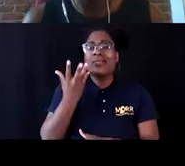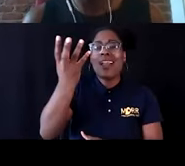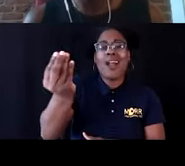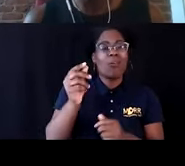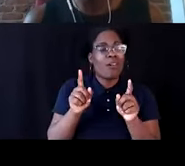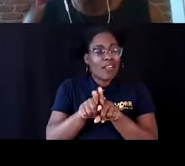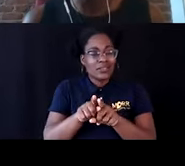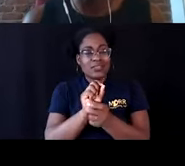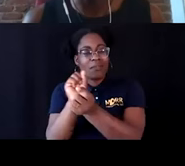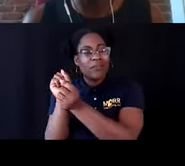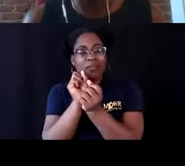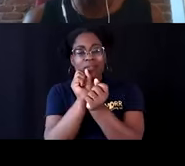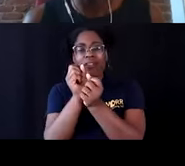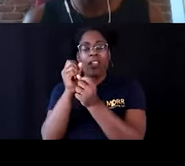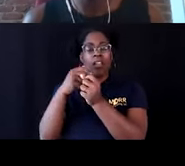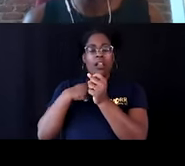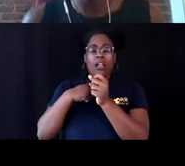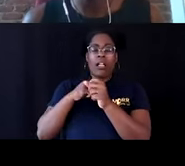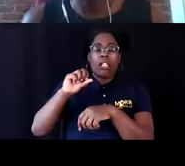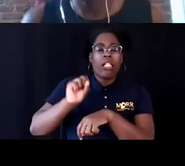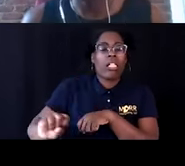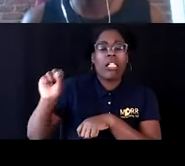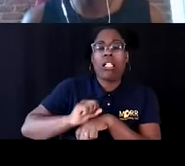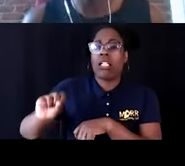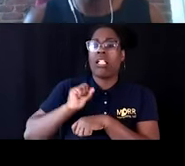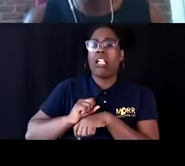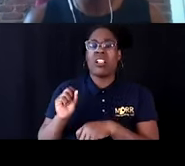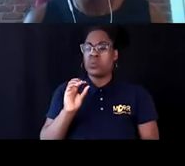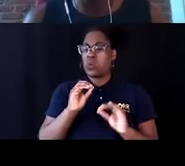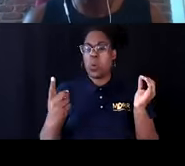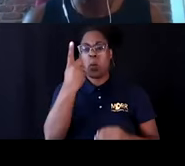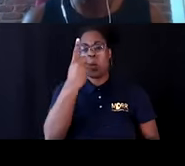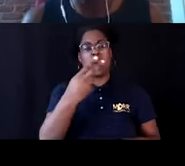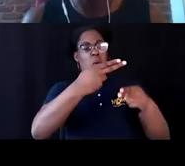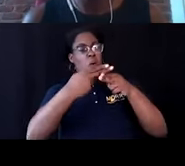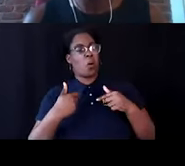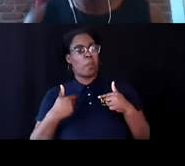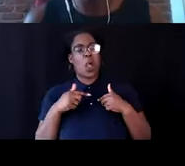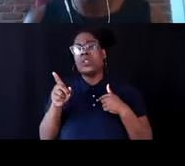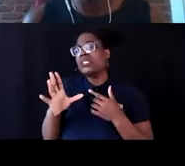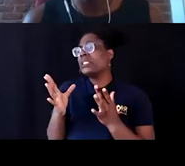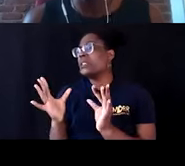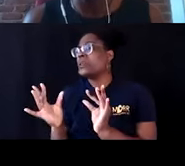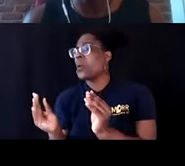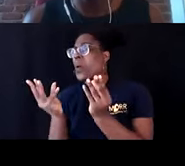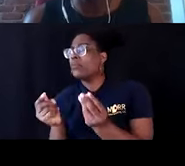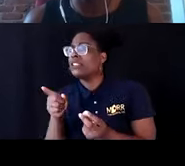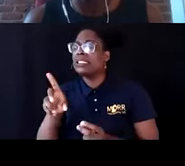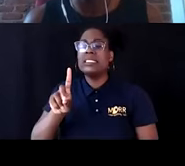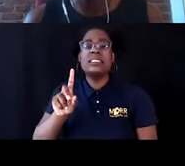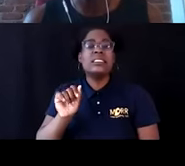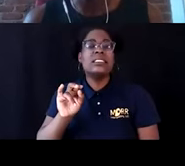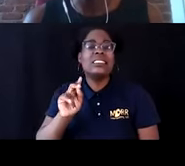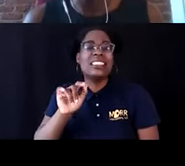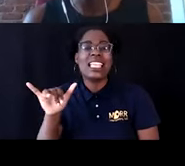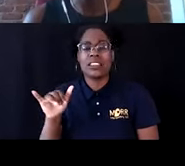ever called me dainty, no one's ever called me delicate, no one's ever helped me out of a coach," you know? And so she's naming the